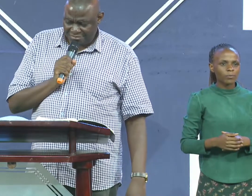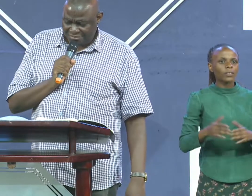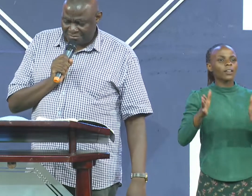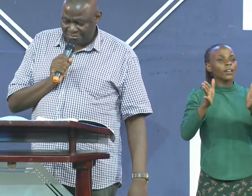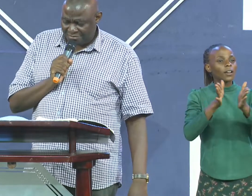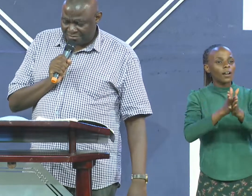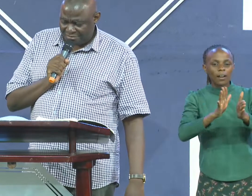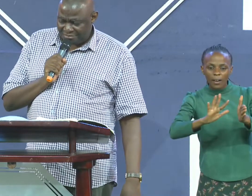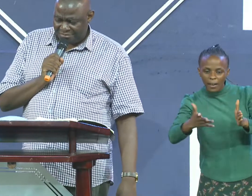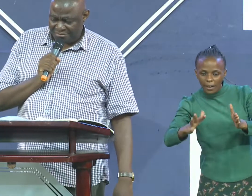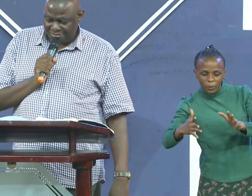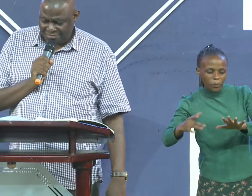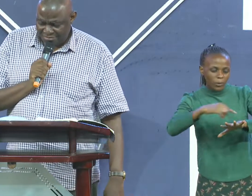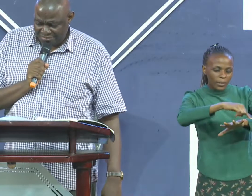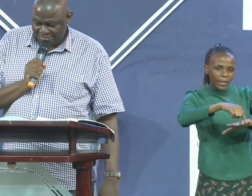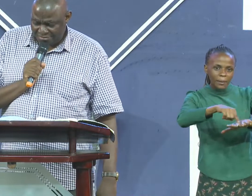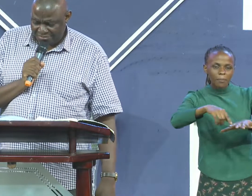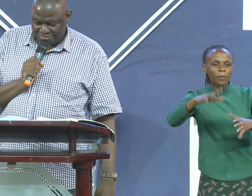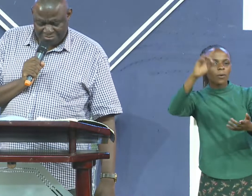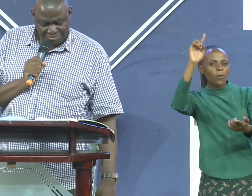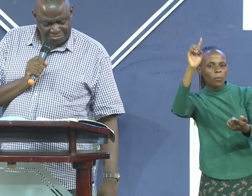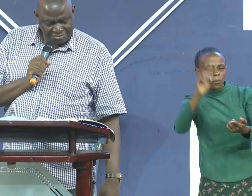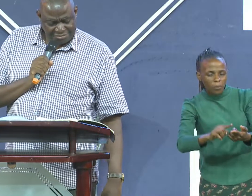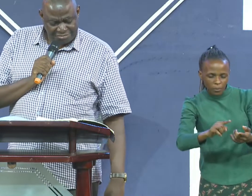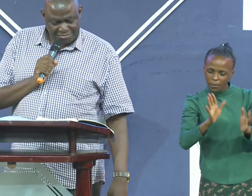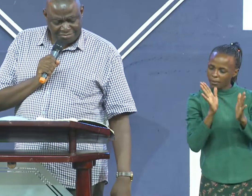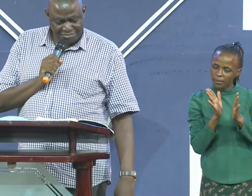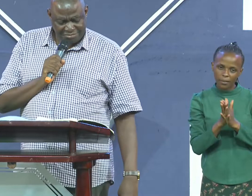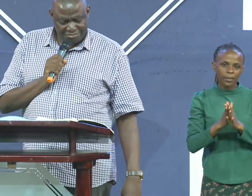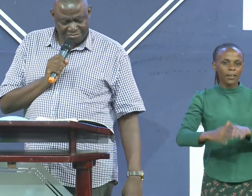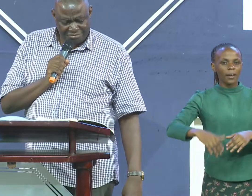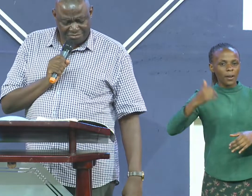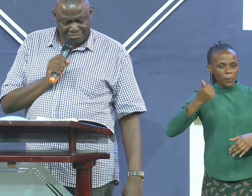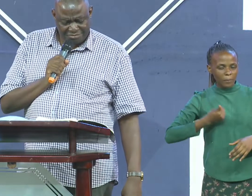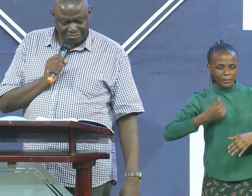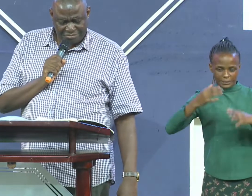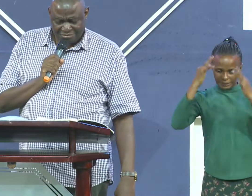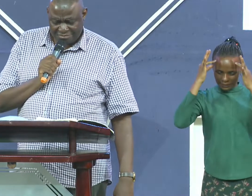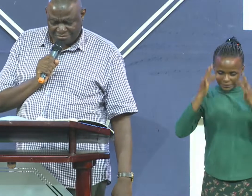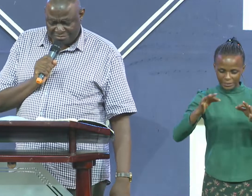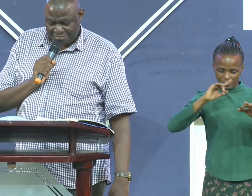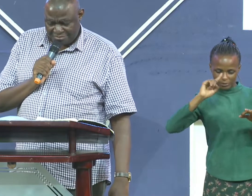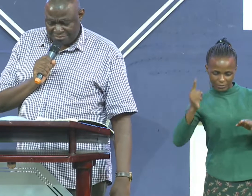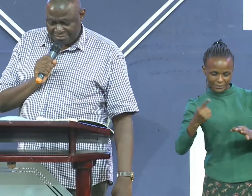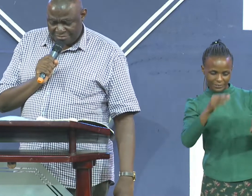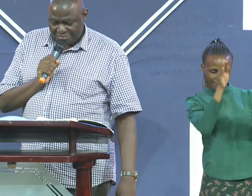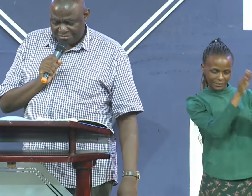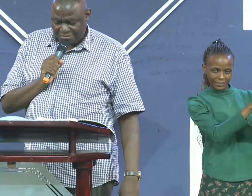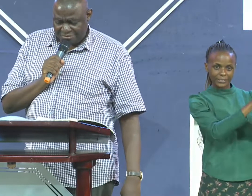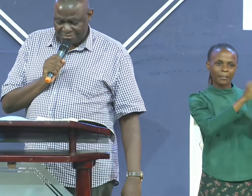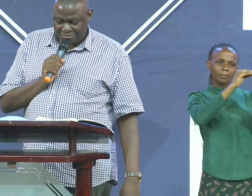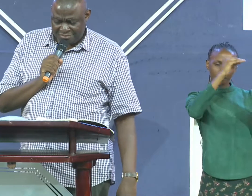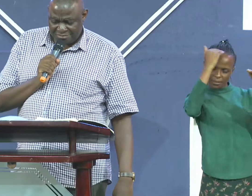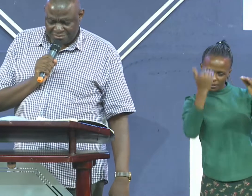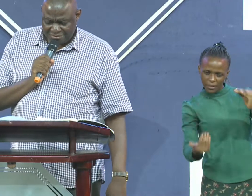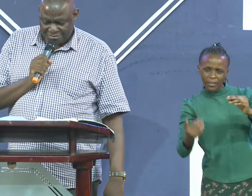ag'omuddiba ne gaggwamu n'azazika omwana wansi w'ekisaka ekimu n'agenda n'atuula wansi